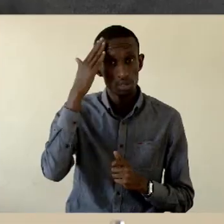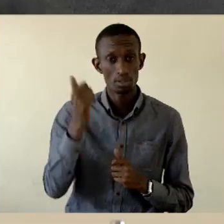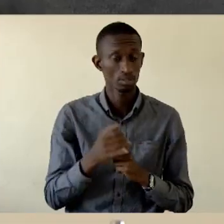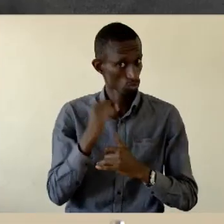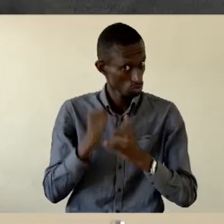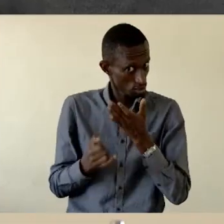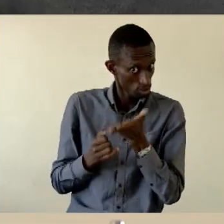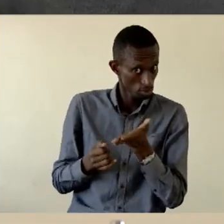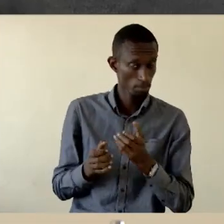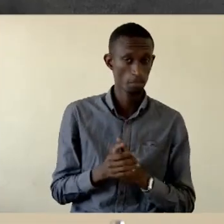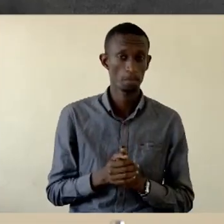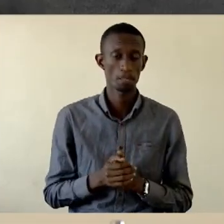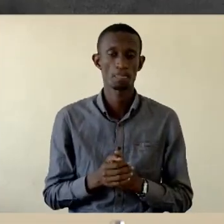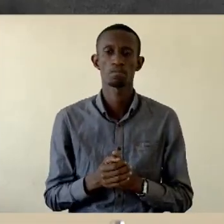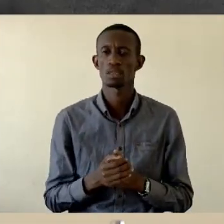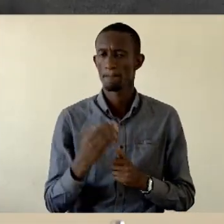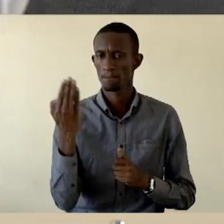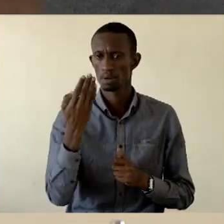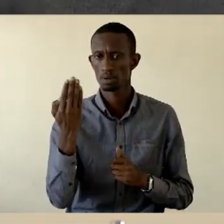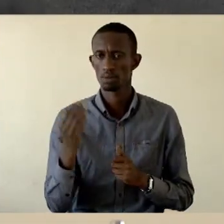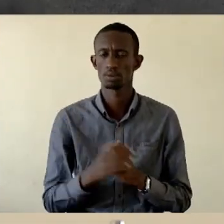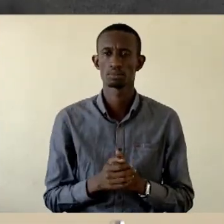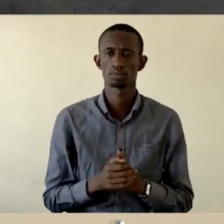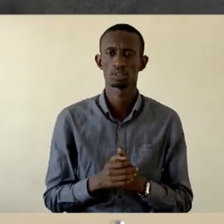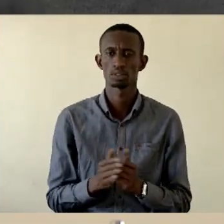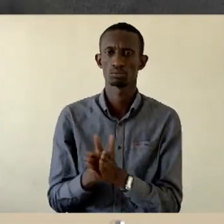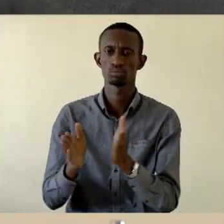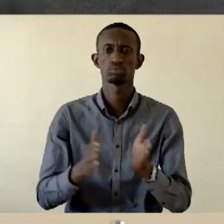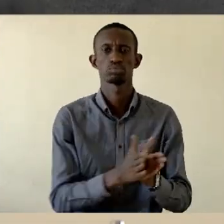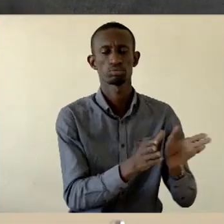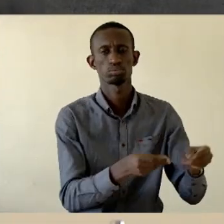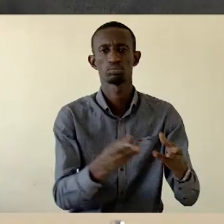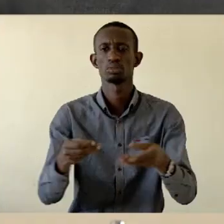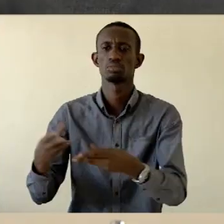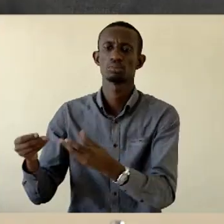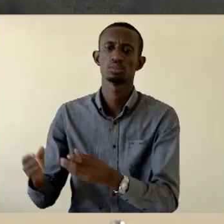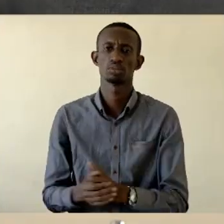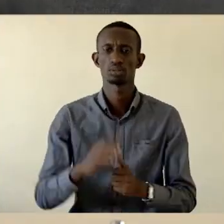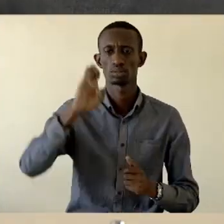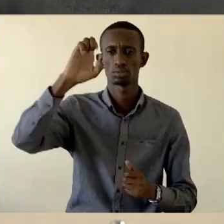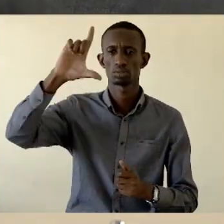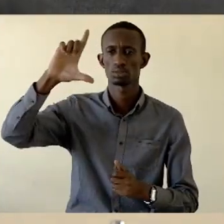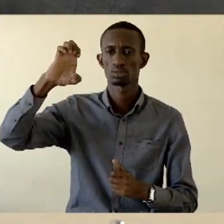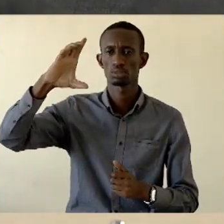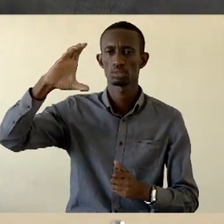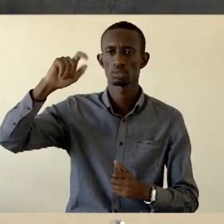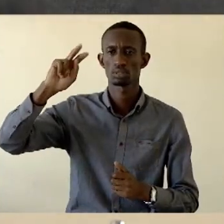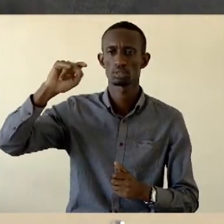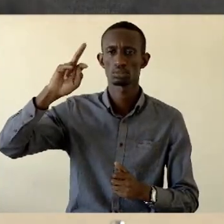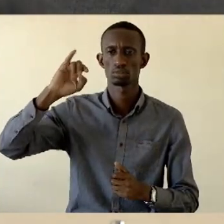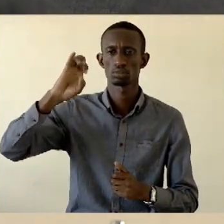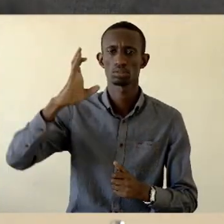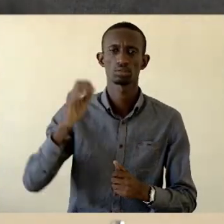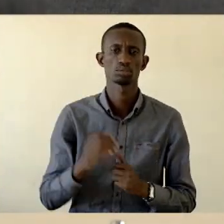of this lesson, to represent the distribution of electrons in the atom using a